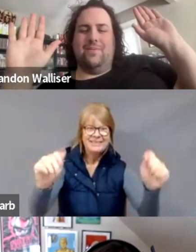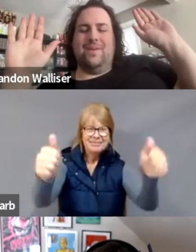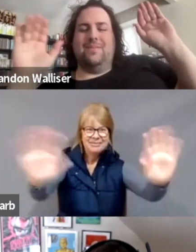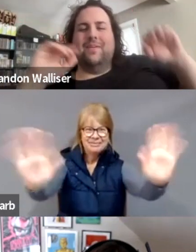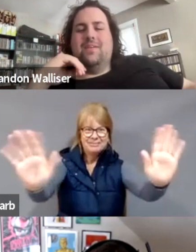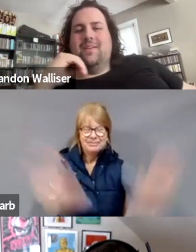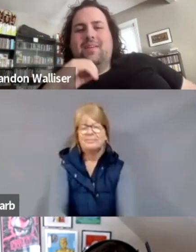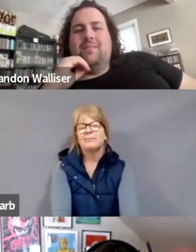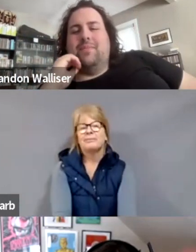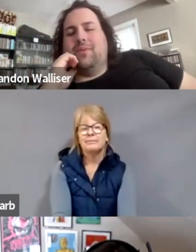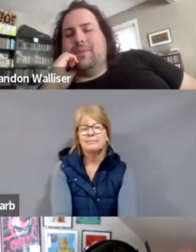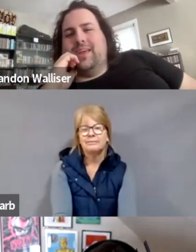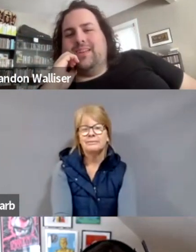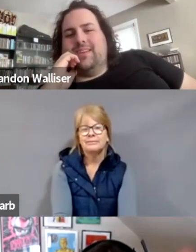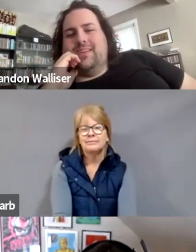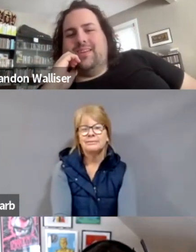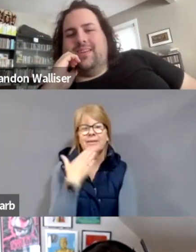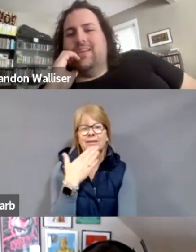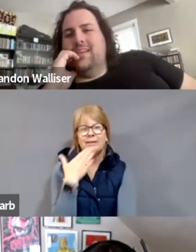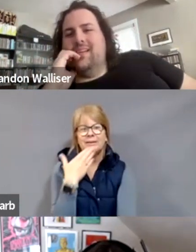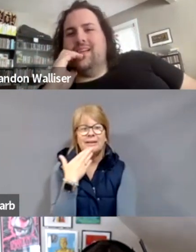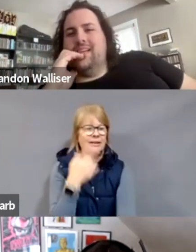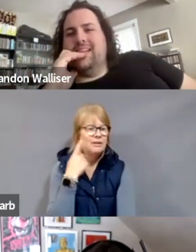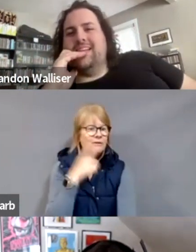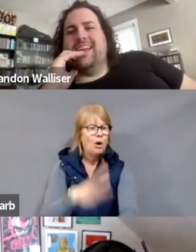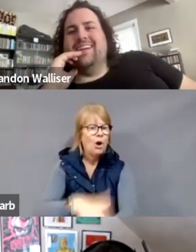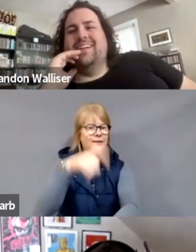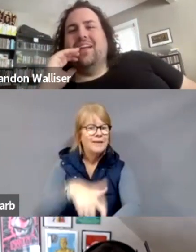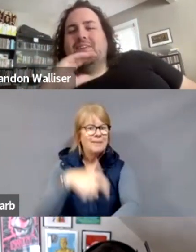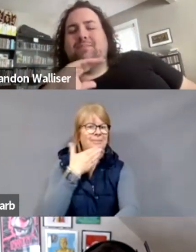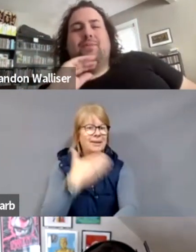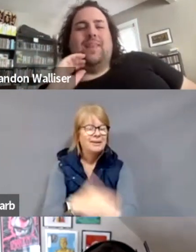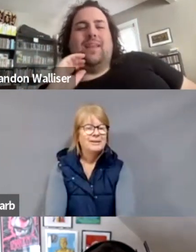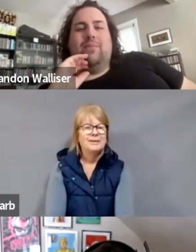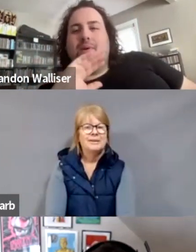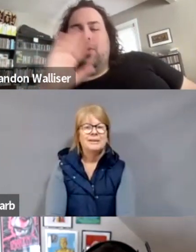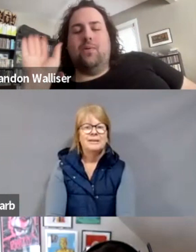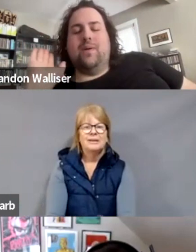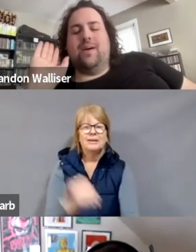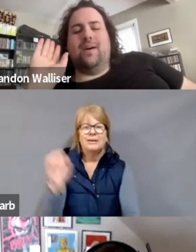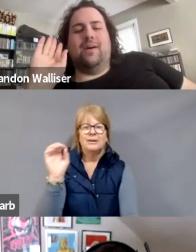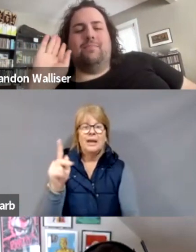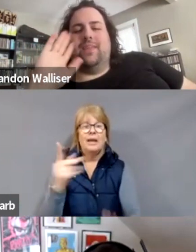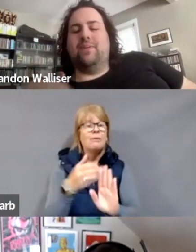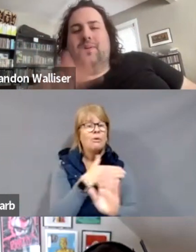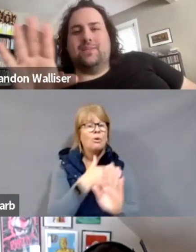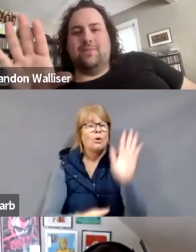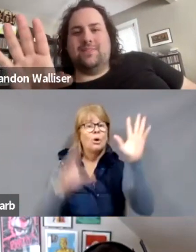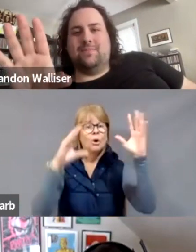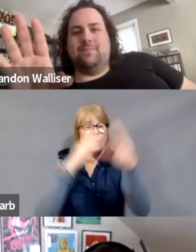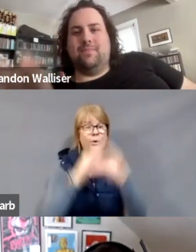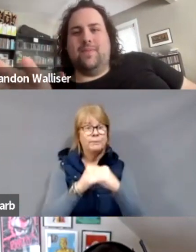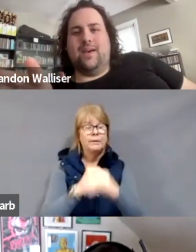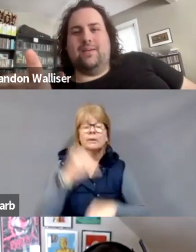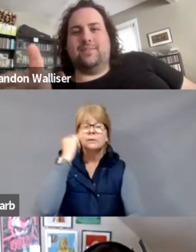you, everyone. Thanks, everyone. Thanks, Jennifer, for keeping us on track. Yeah. I said before we let everyone go, if anyone else wants